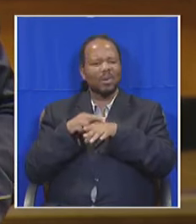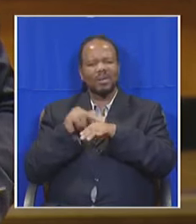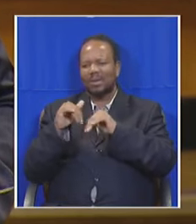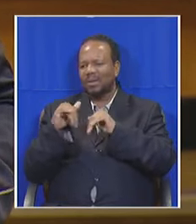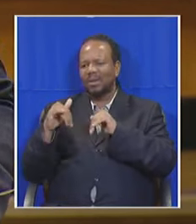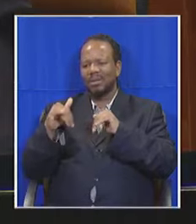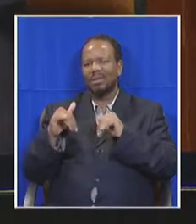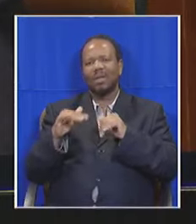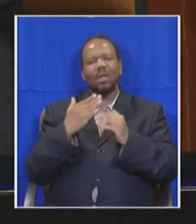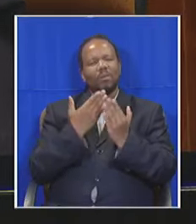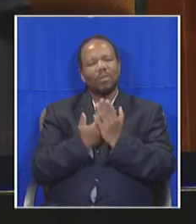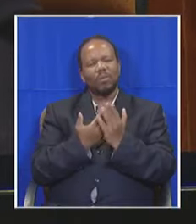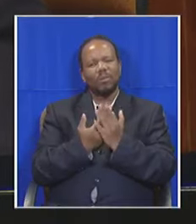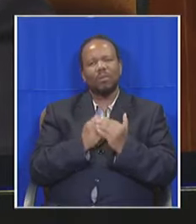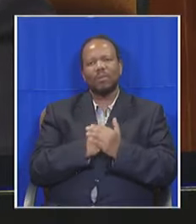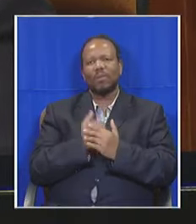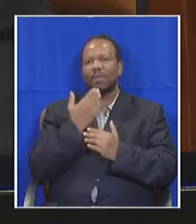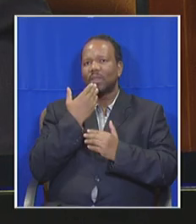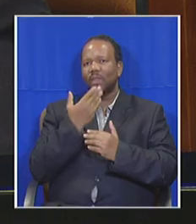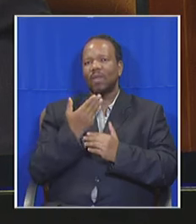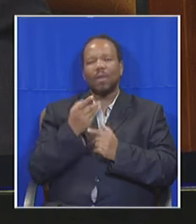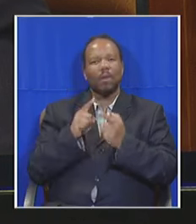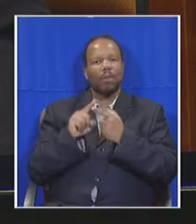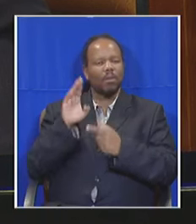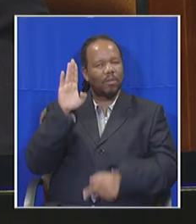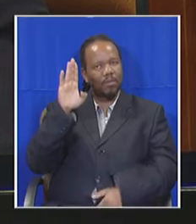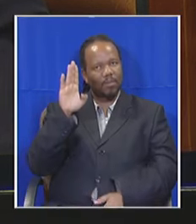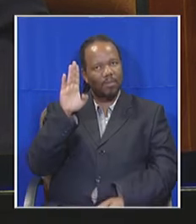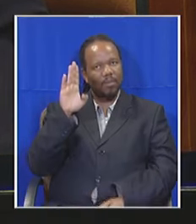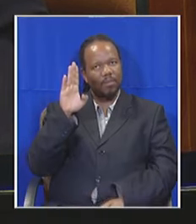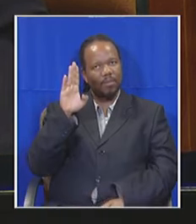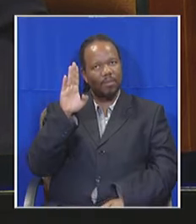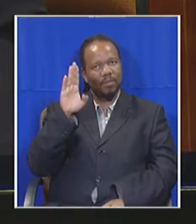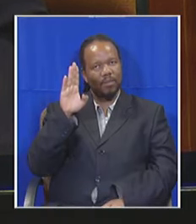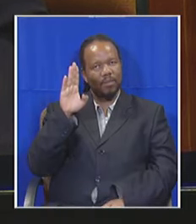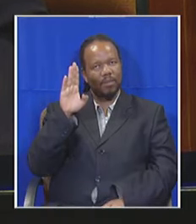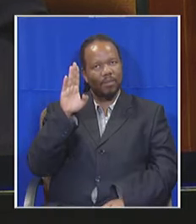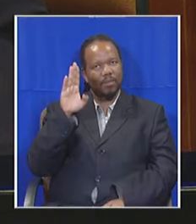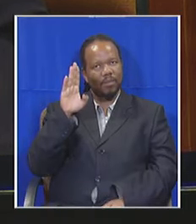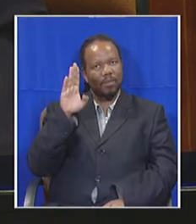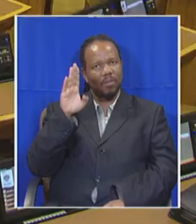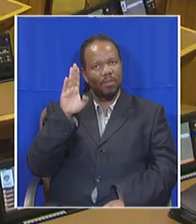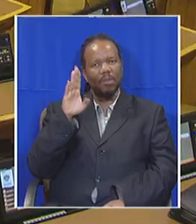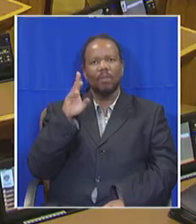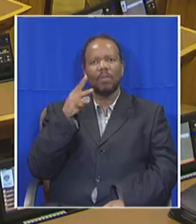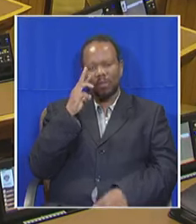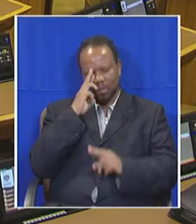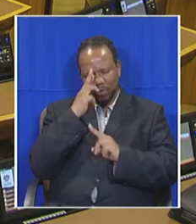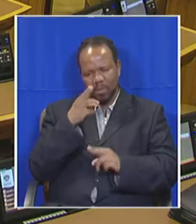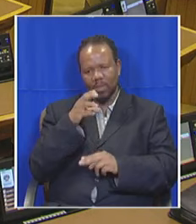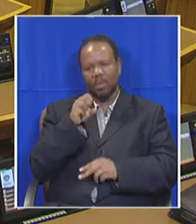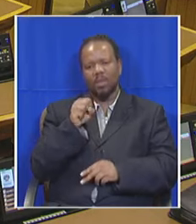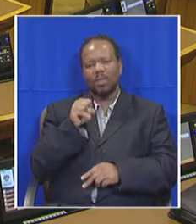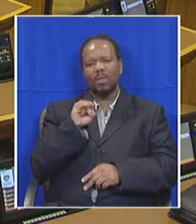I so move. Thank Salo, you. On a point of order, Honorable Sbu here, if he wants to